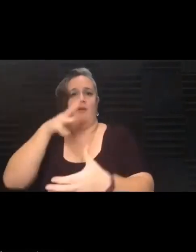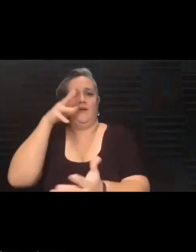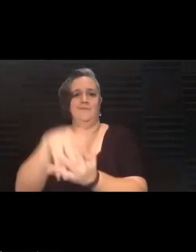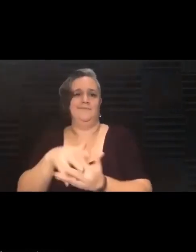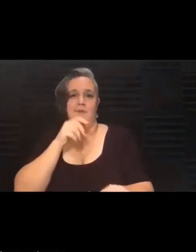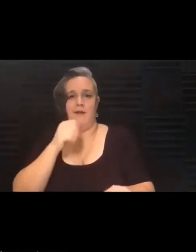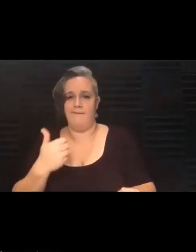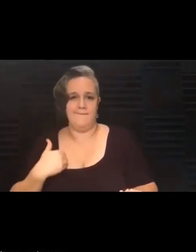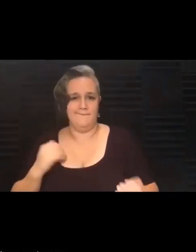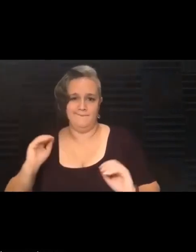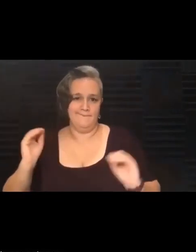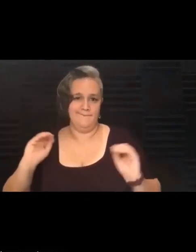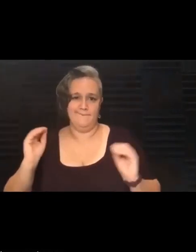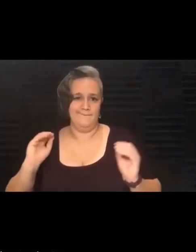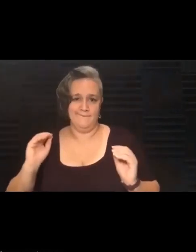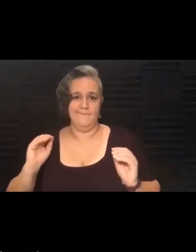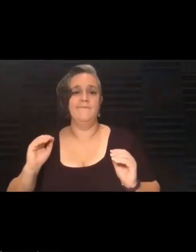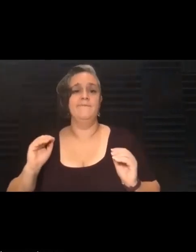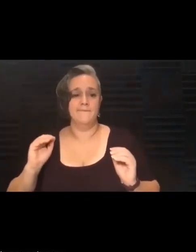you where that link is taking you.